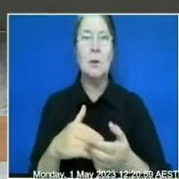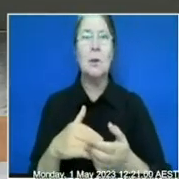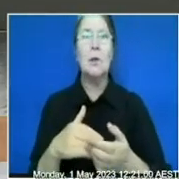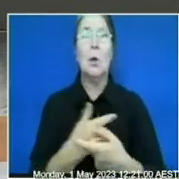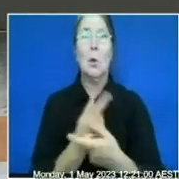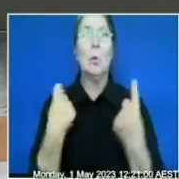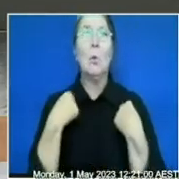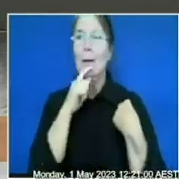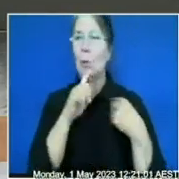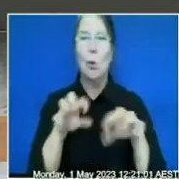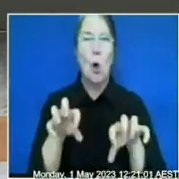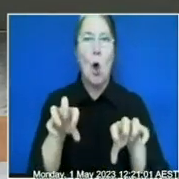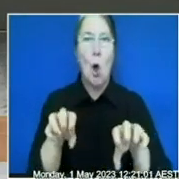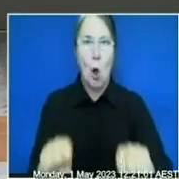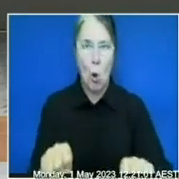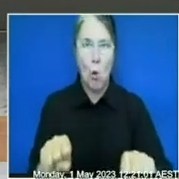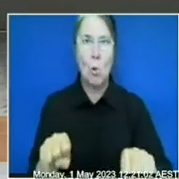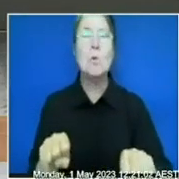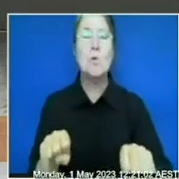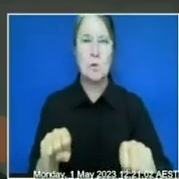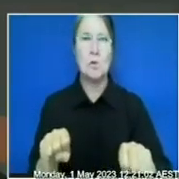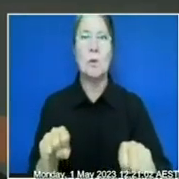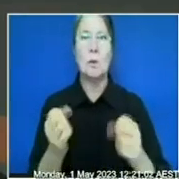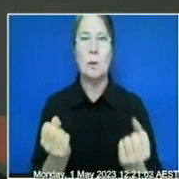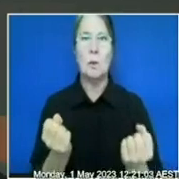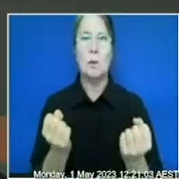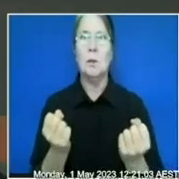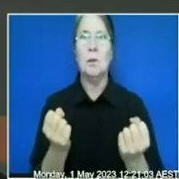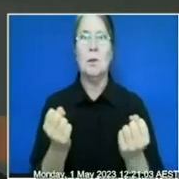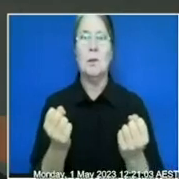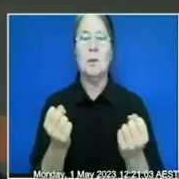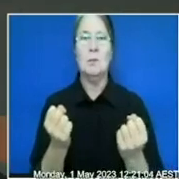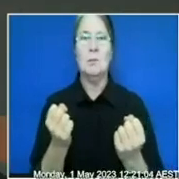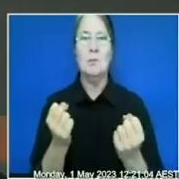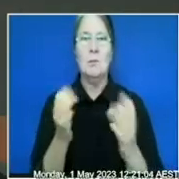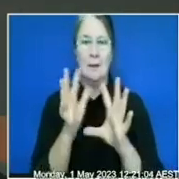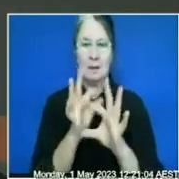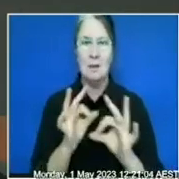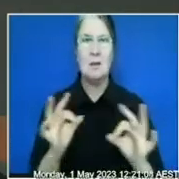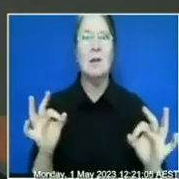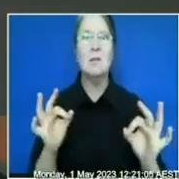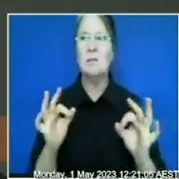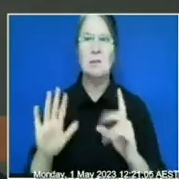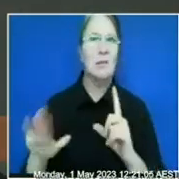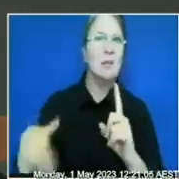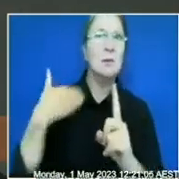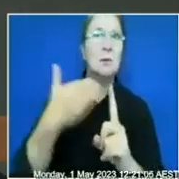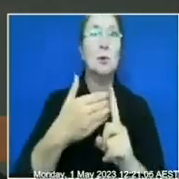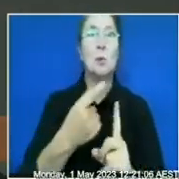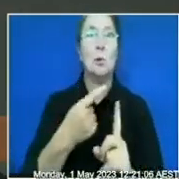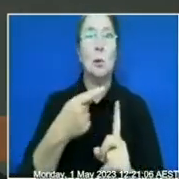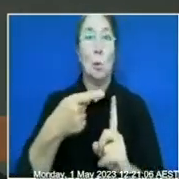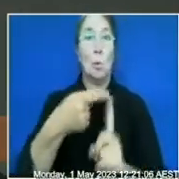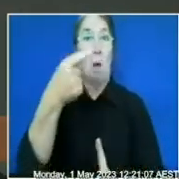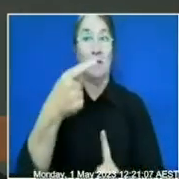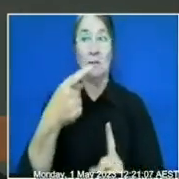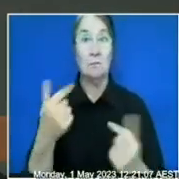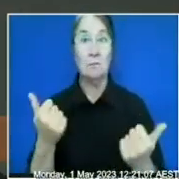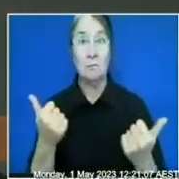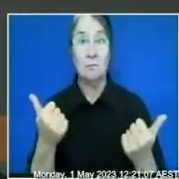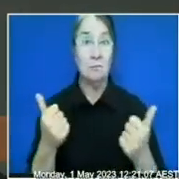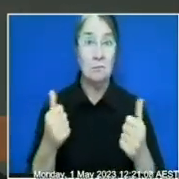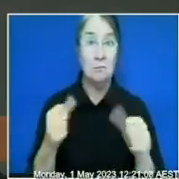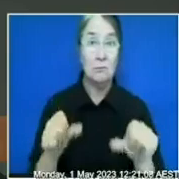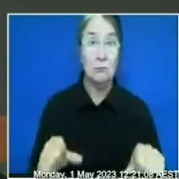fine. Yep. Thank you, Your Honour. Thank you. So 5 minutes? Just a 5 minute break to read this